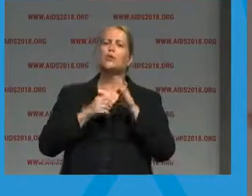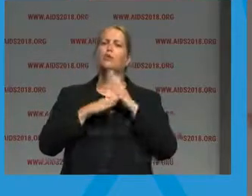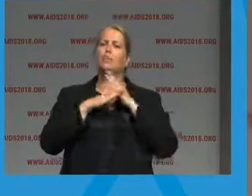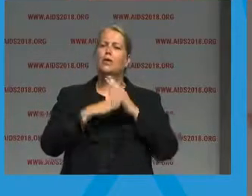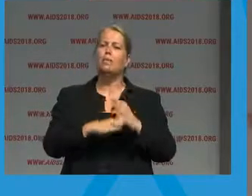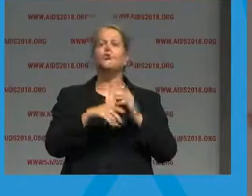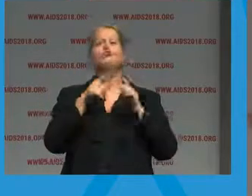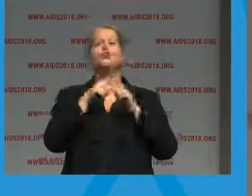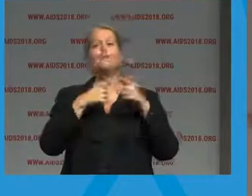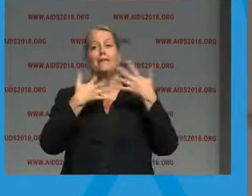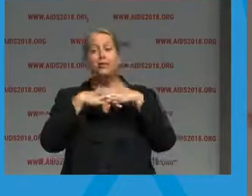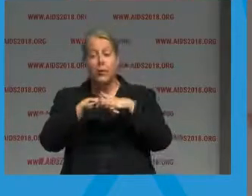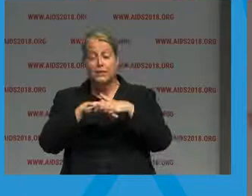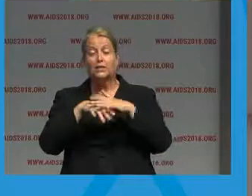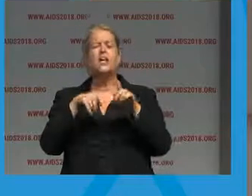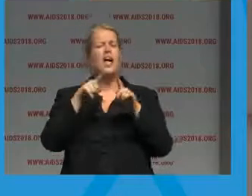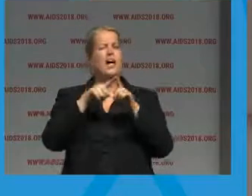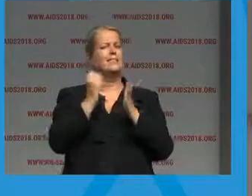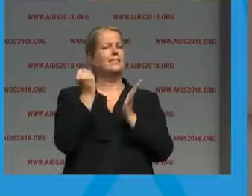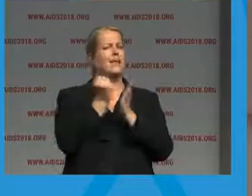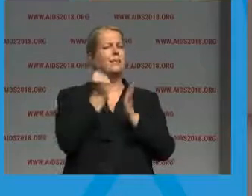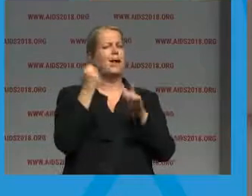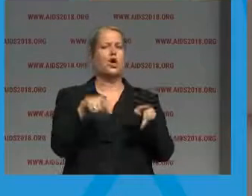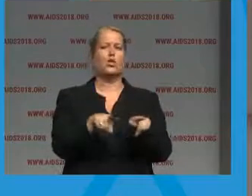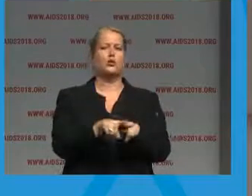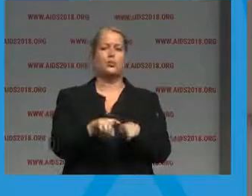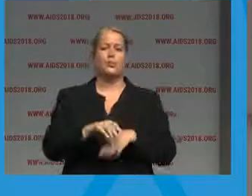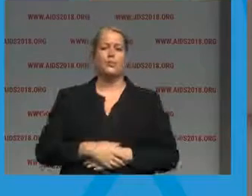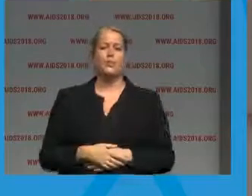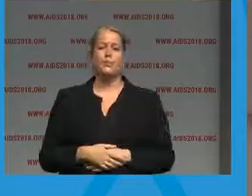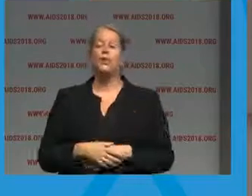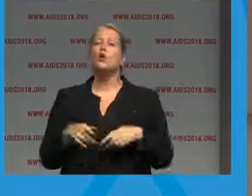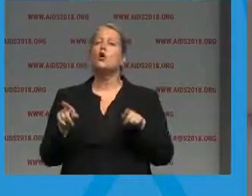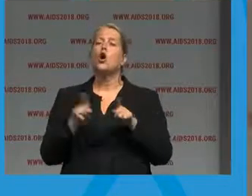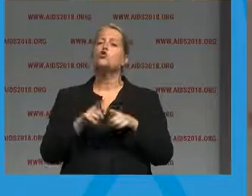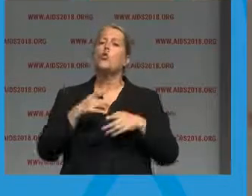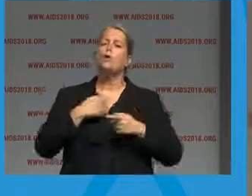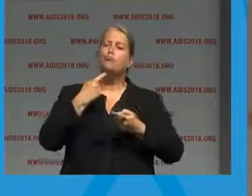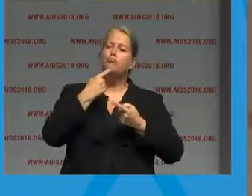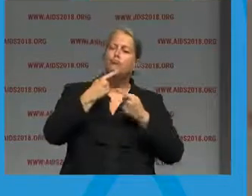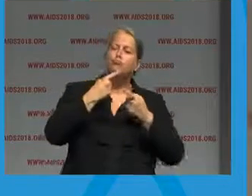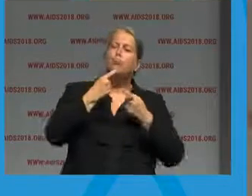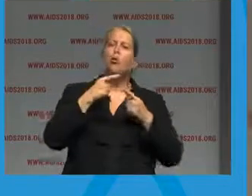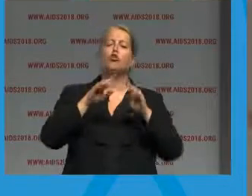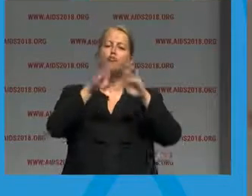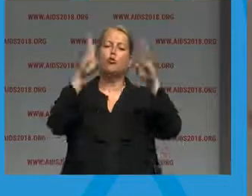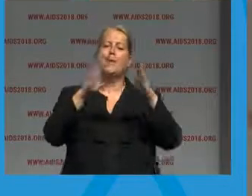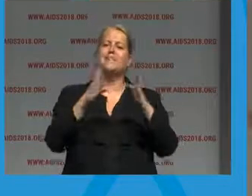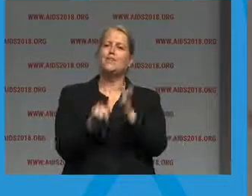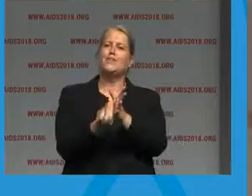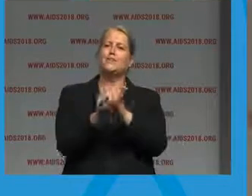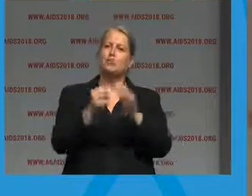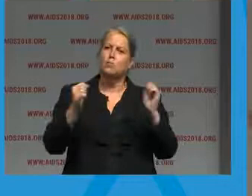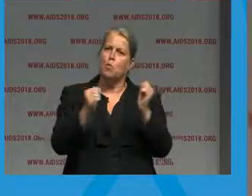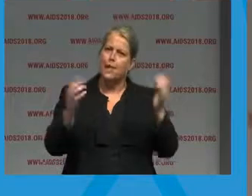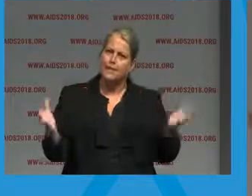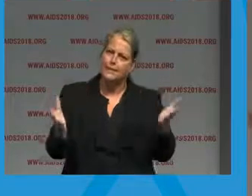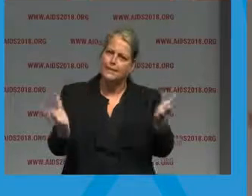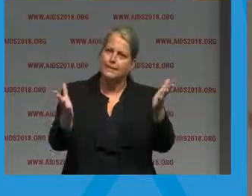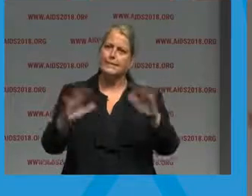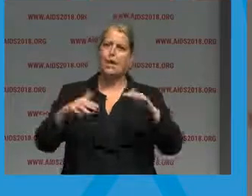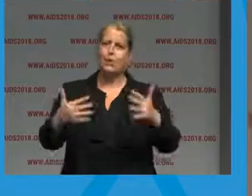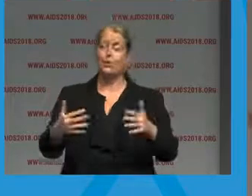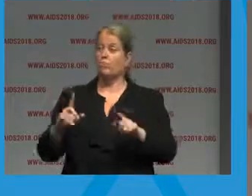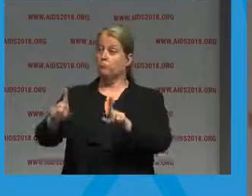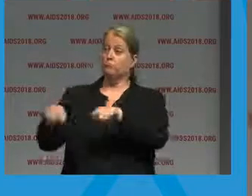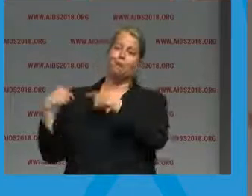around stigma, and also about the much needed domestic resource mobilization. So throughout the week,